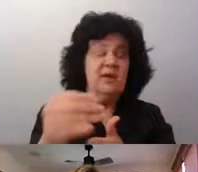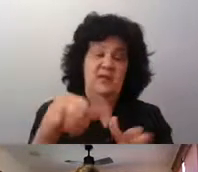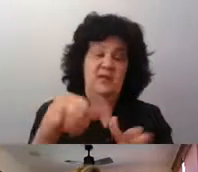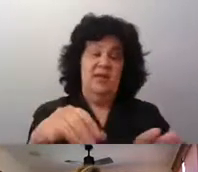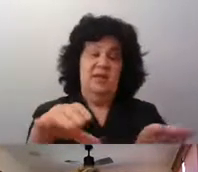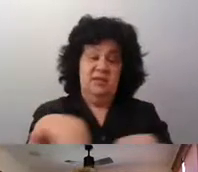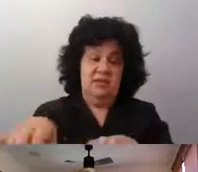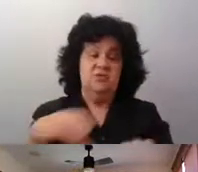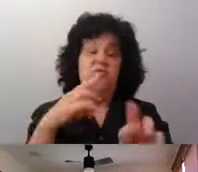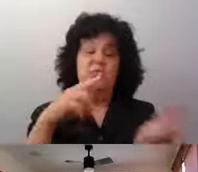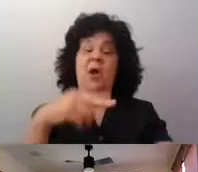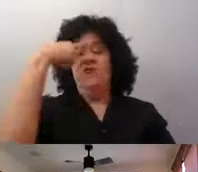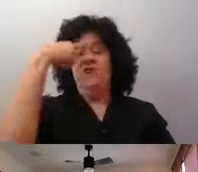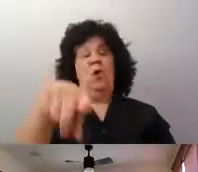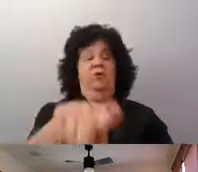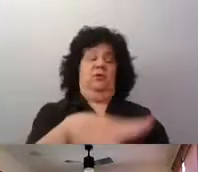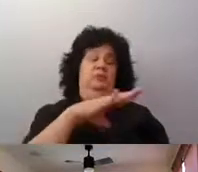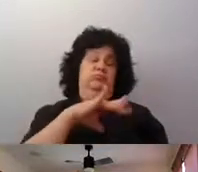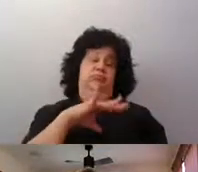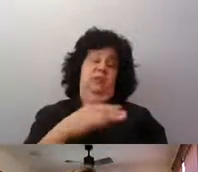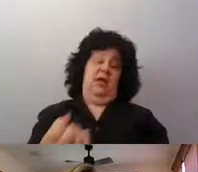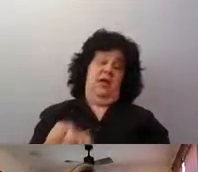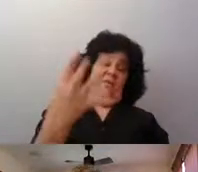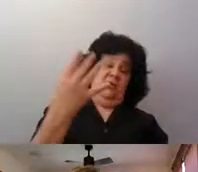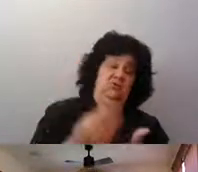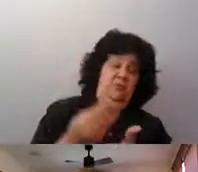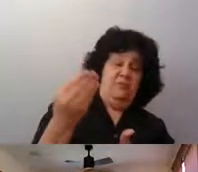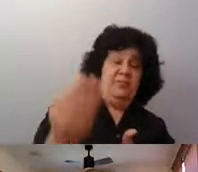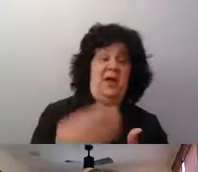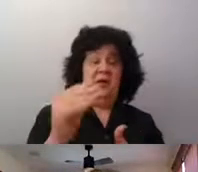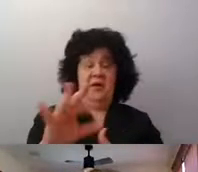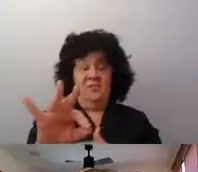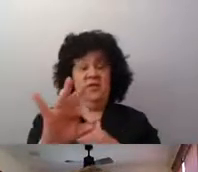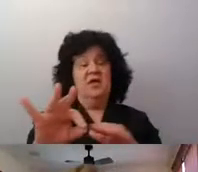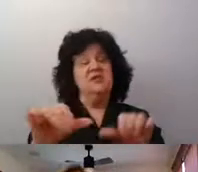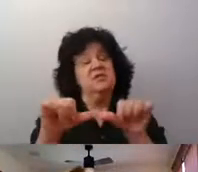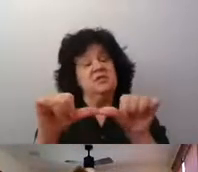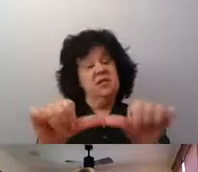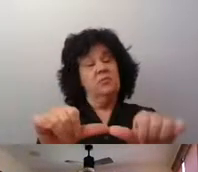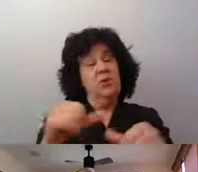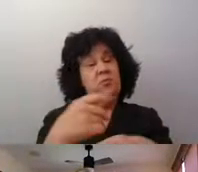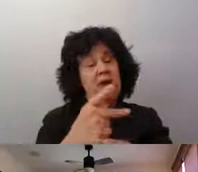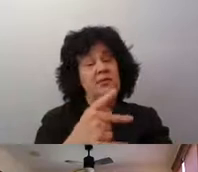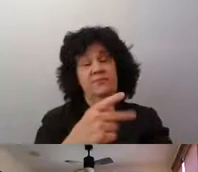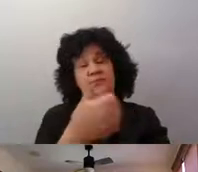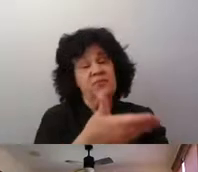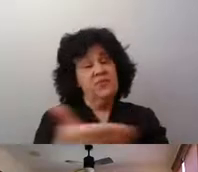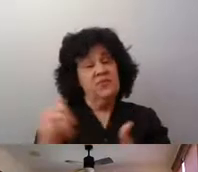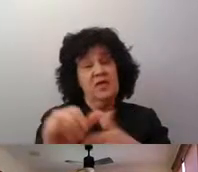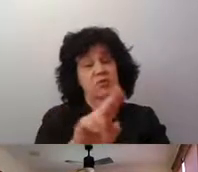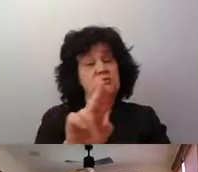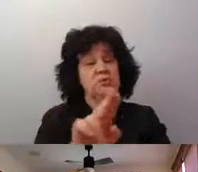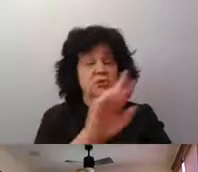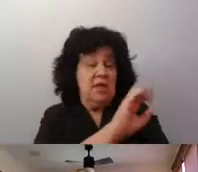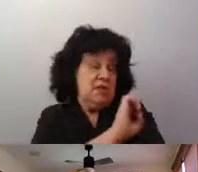for you of exactly how much did you buy of sustainable products. In fact, anything that uses energy or water, it will track